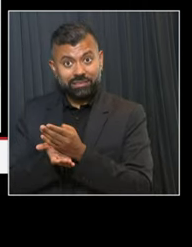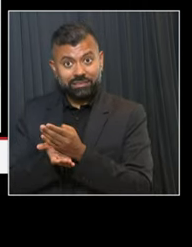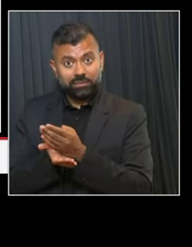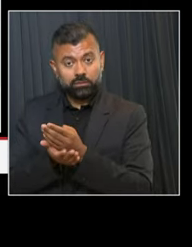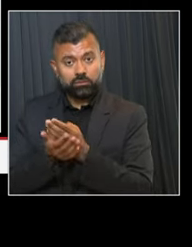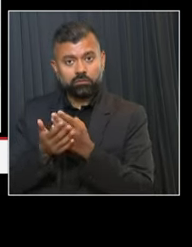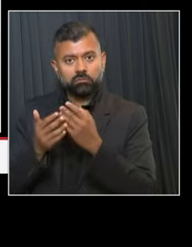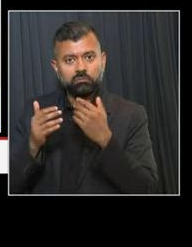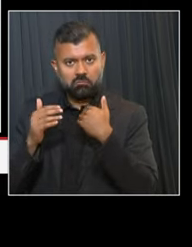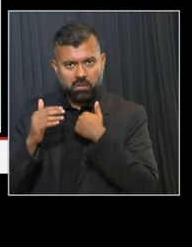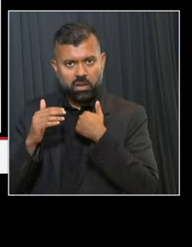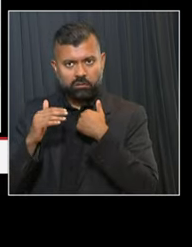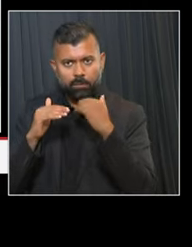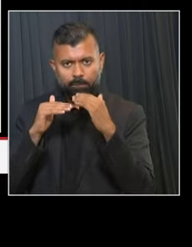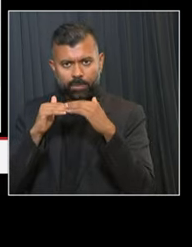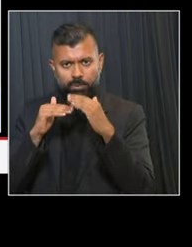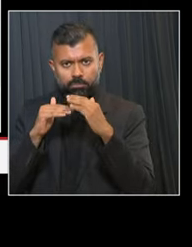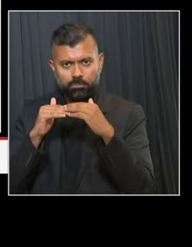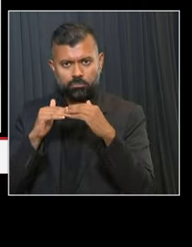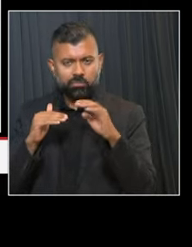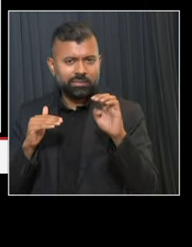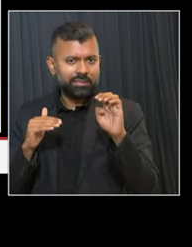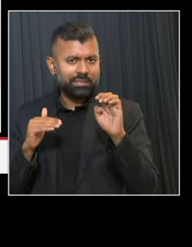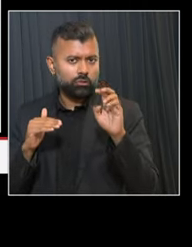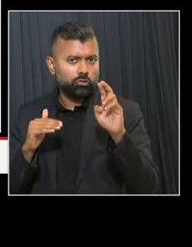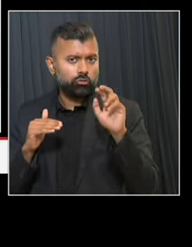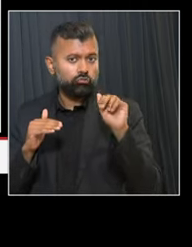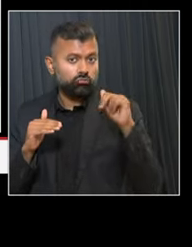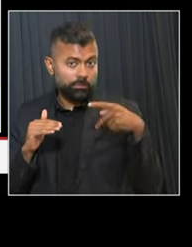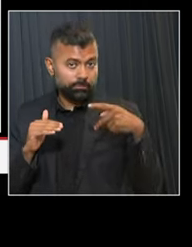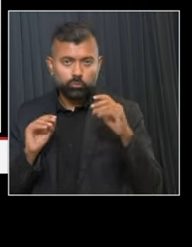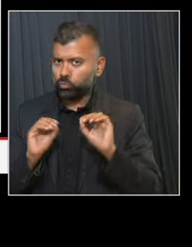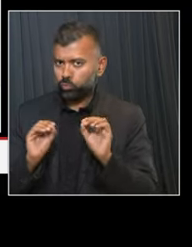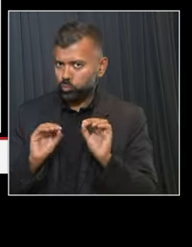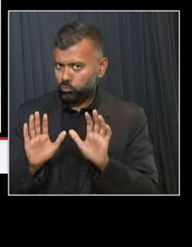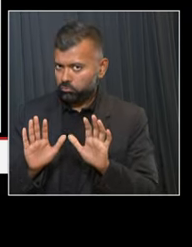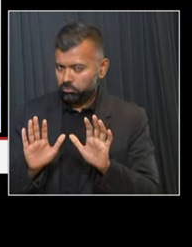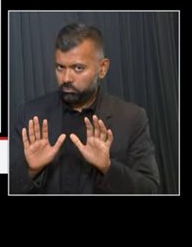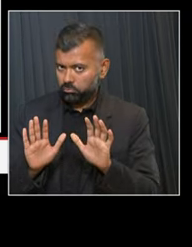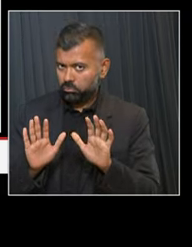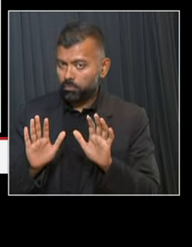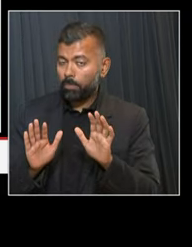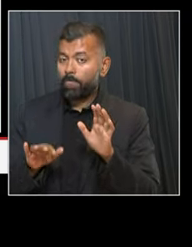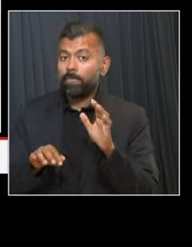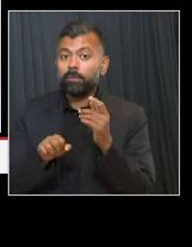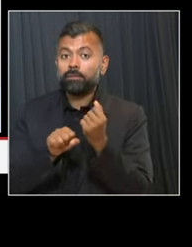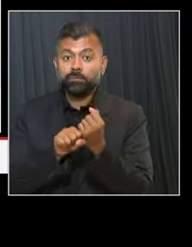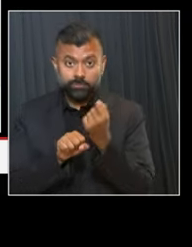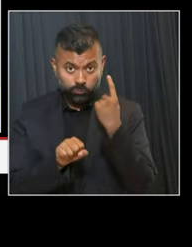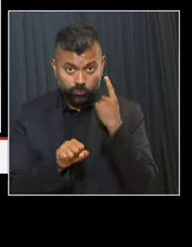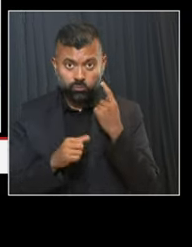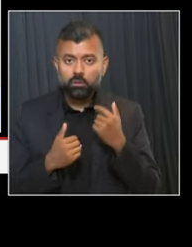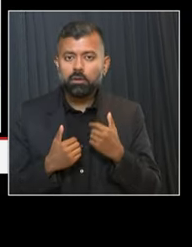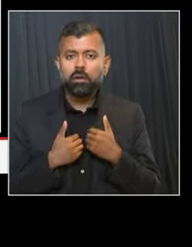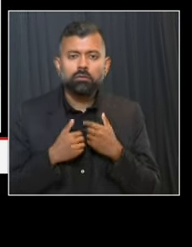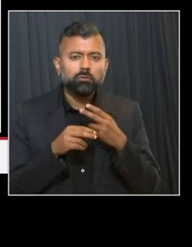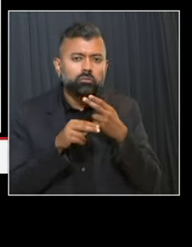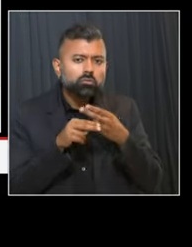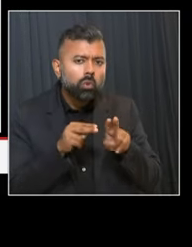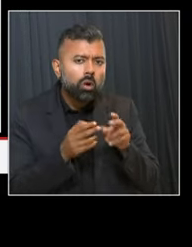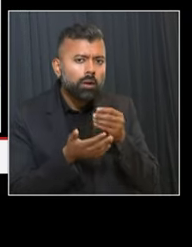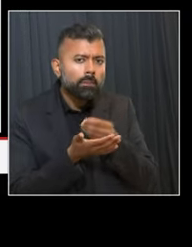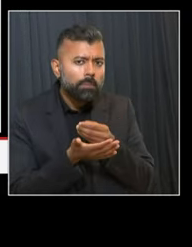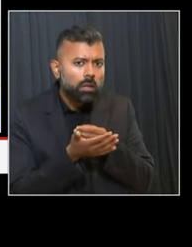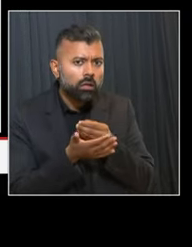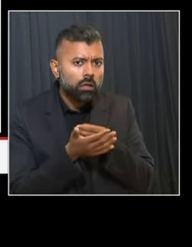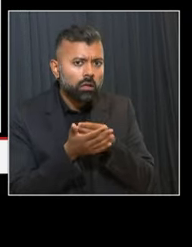emergency rental assistance. What happened was there was one-time funding added last fiscal year that didn't recur. And unfortunately, we